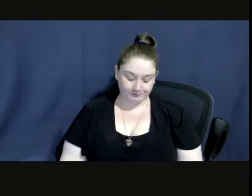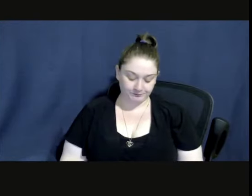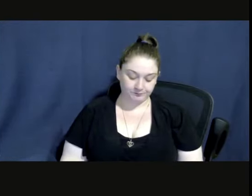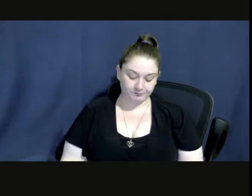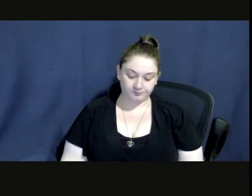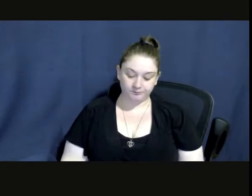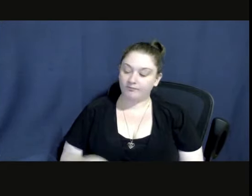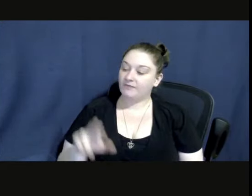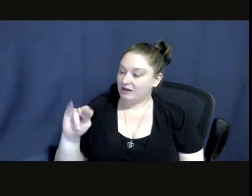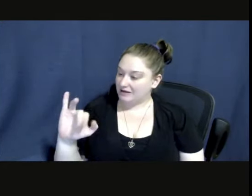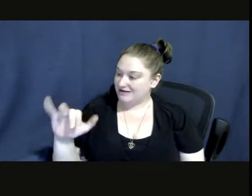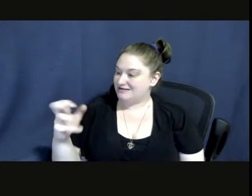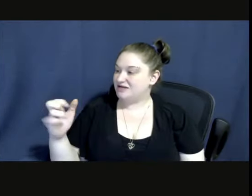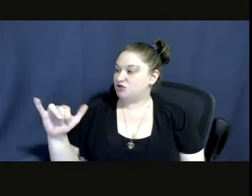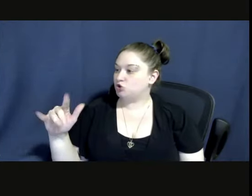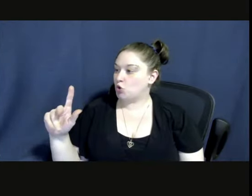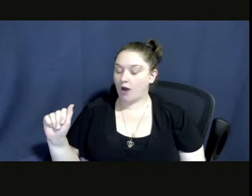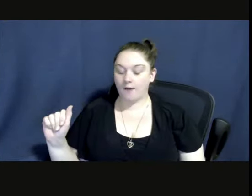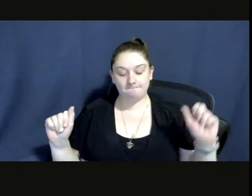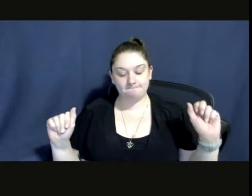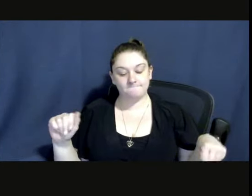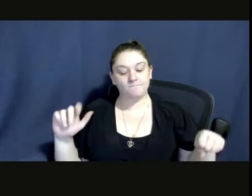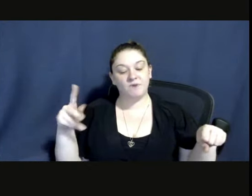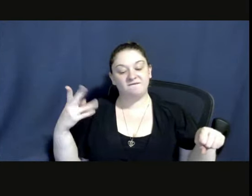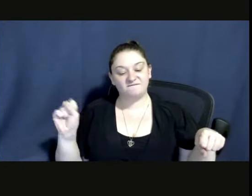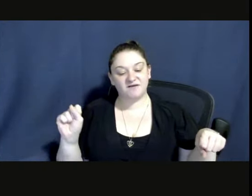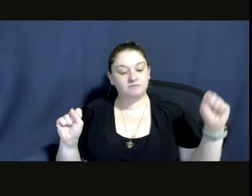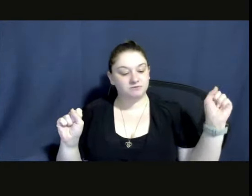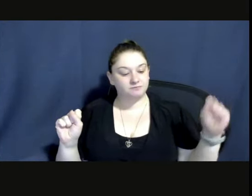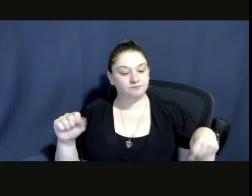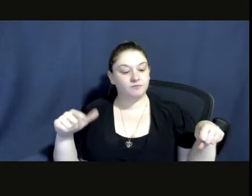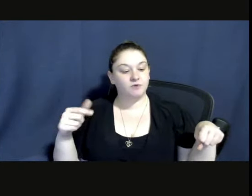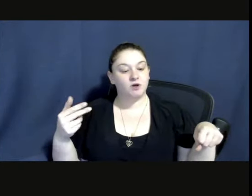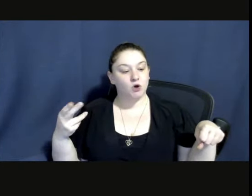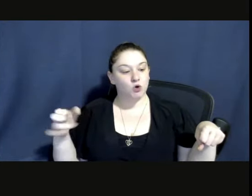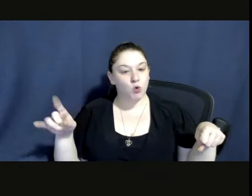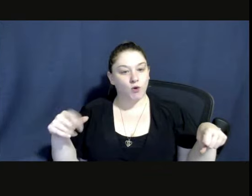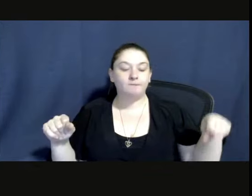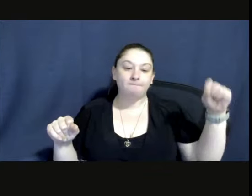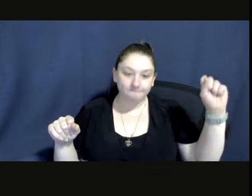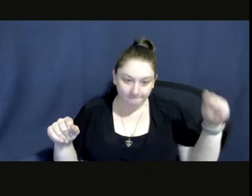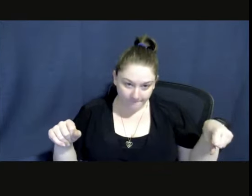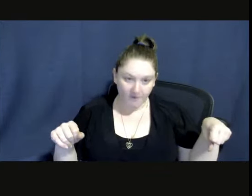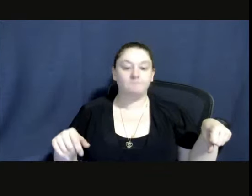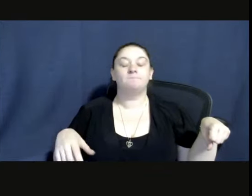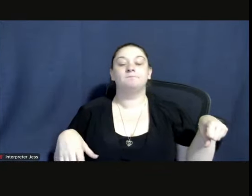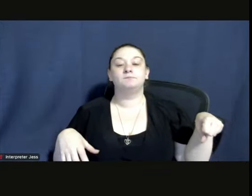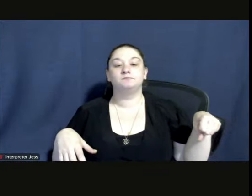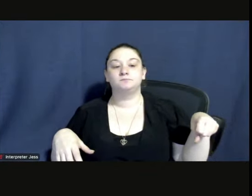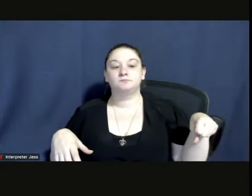Counselor Nishioka. Aye. Counselor Phillips. Aye. Counselor Flynn. Aye. Counselor Gonzalez.